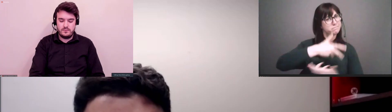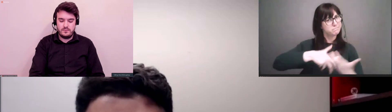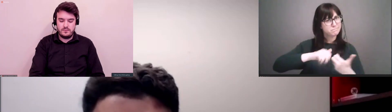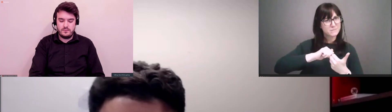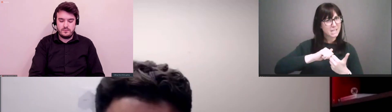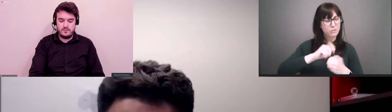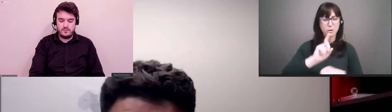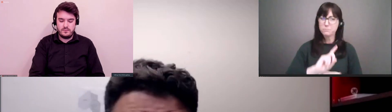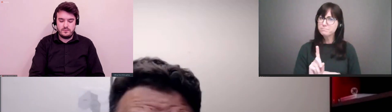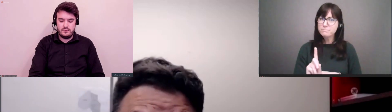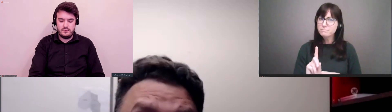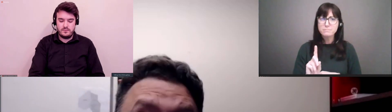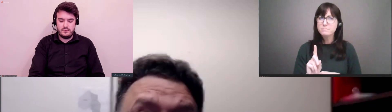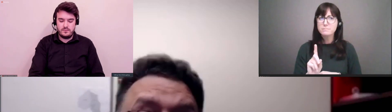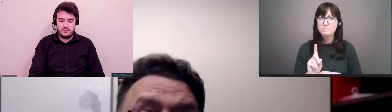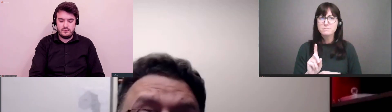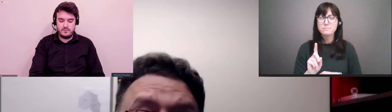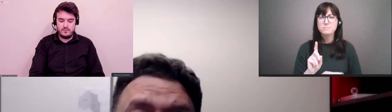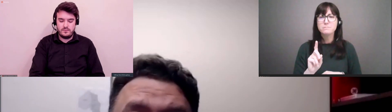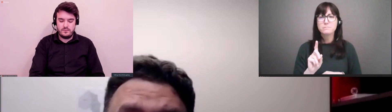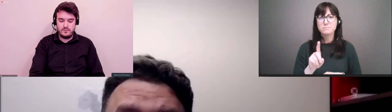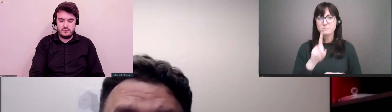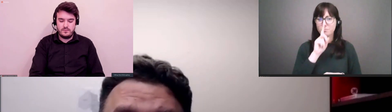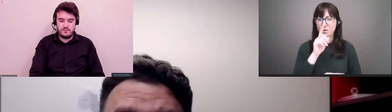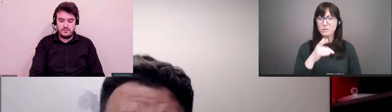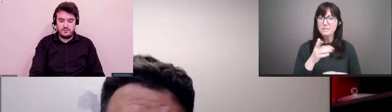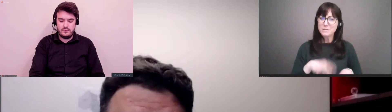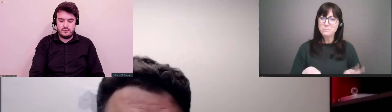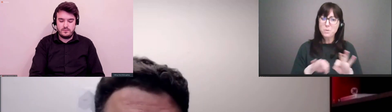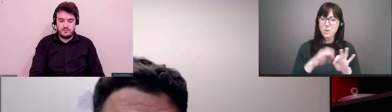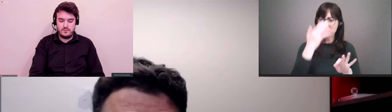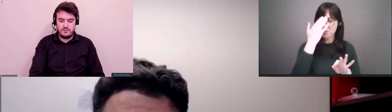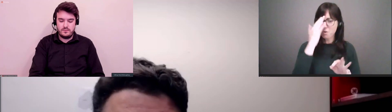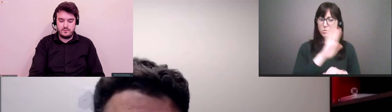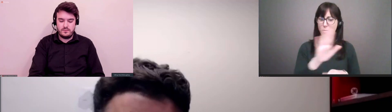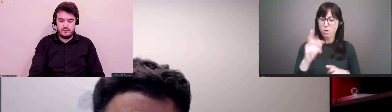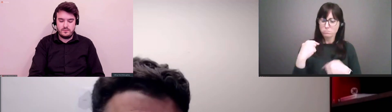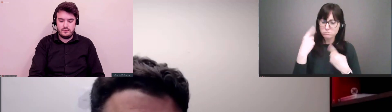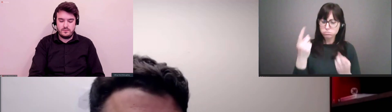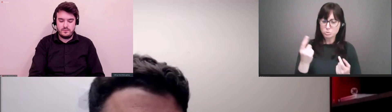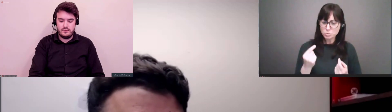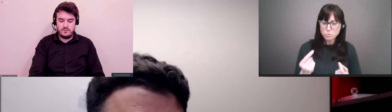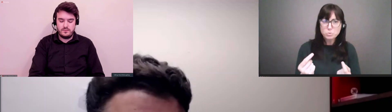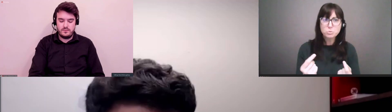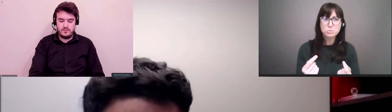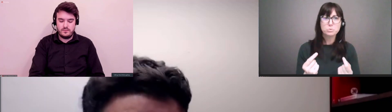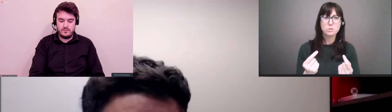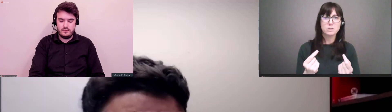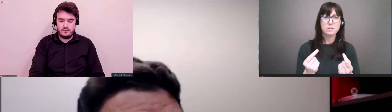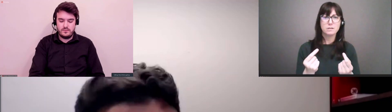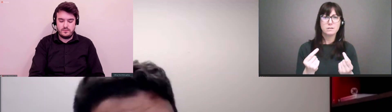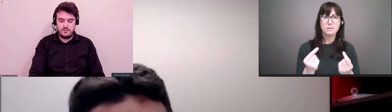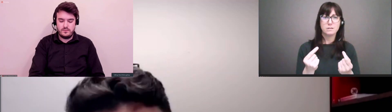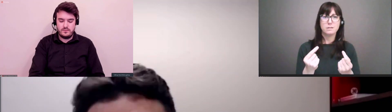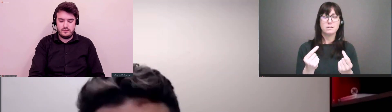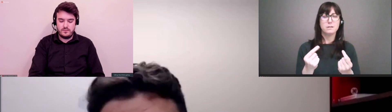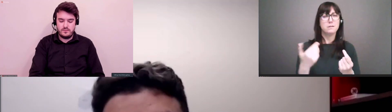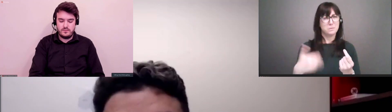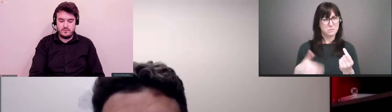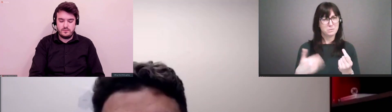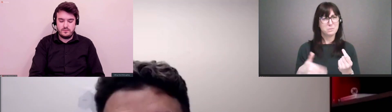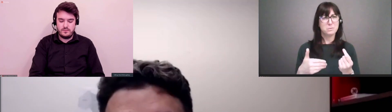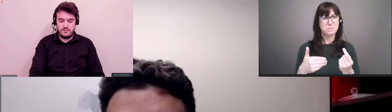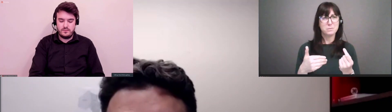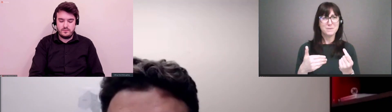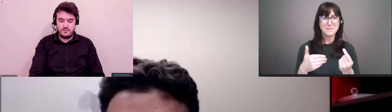I think we should take comfort that the effort that we've put into place so far is bearing